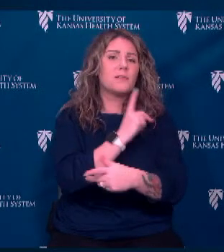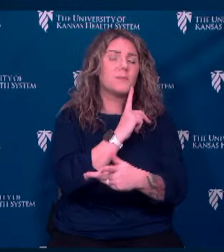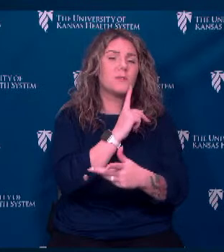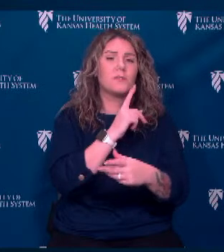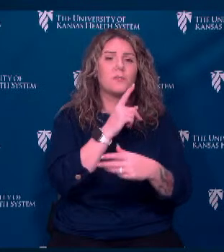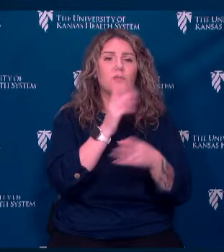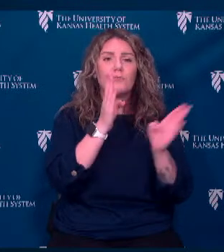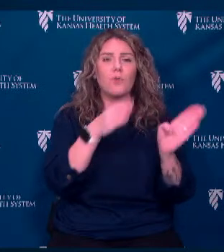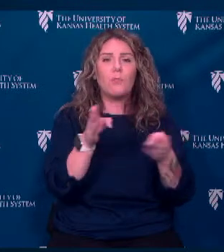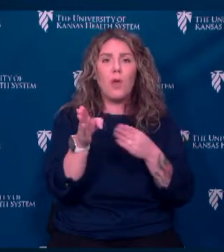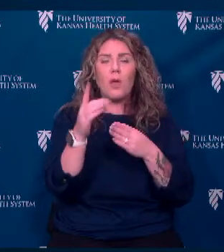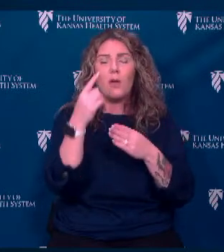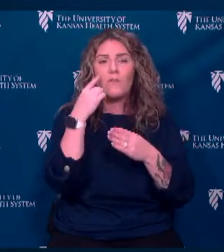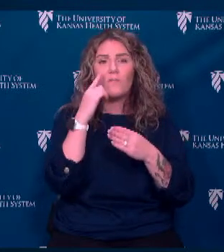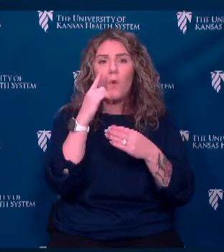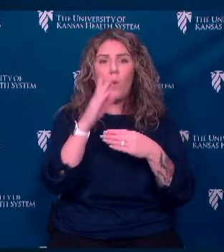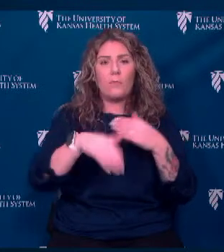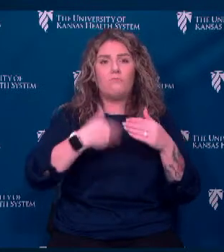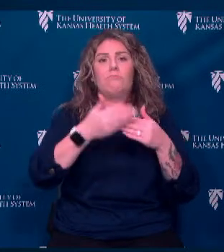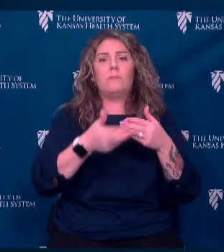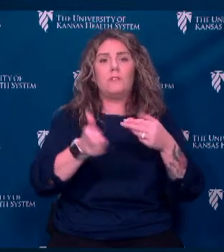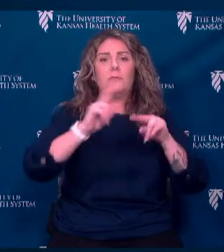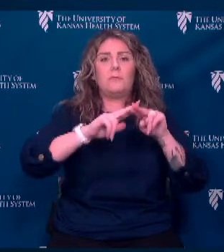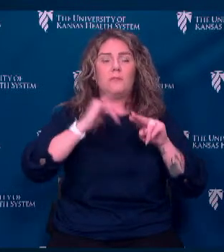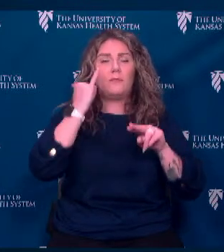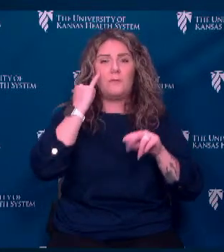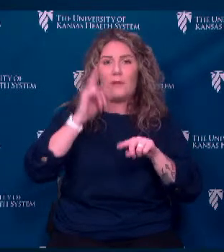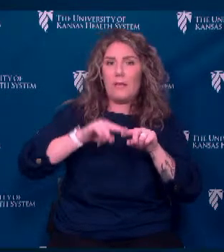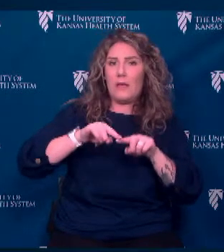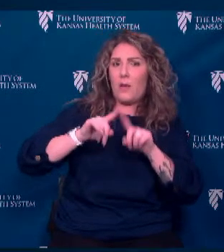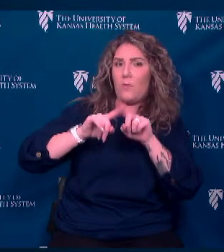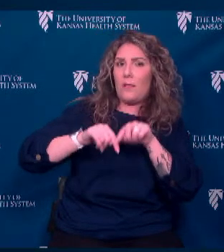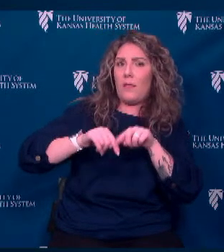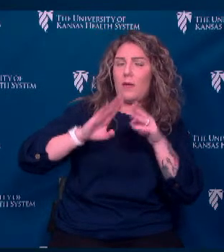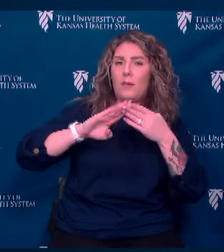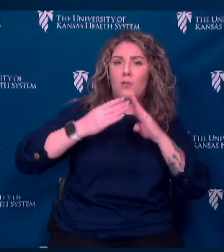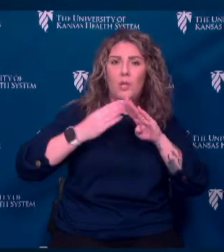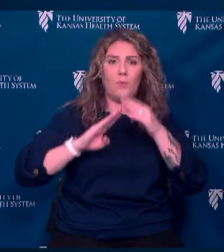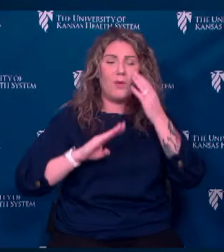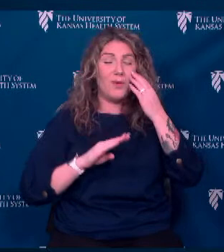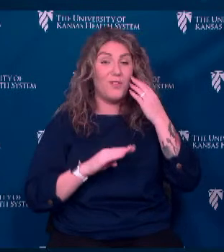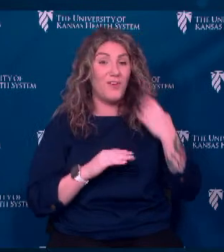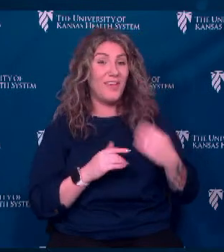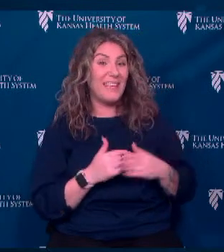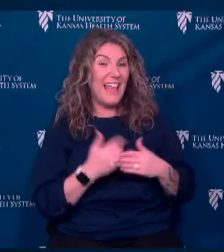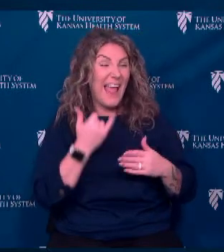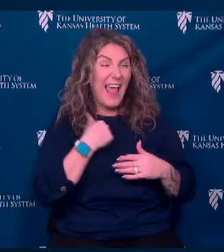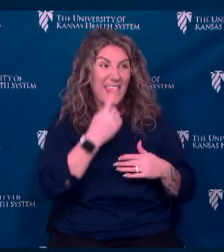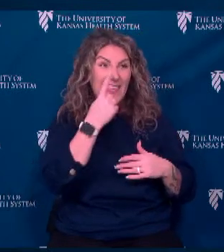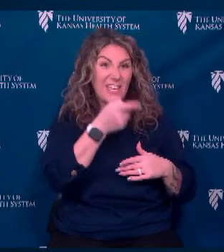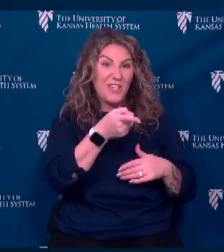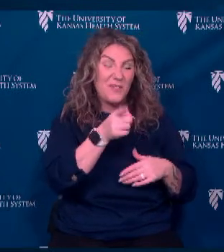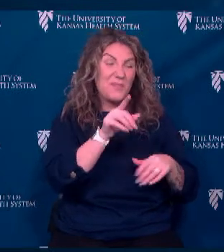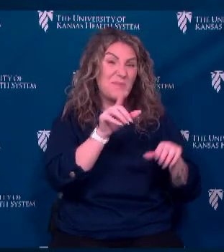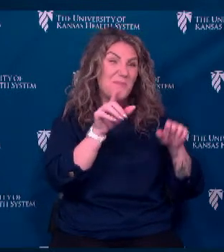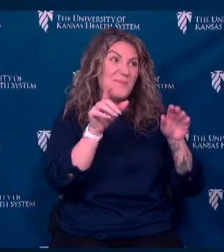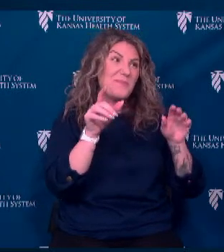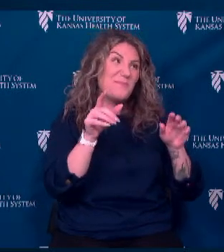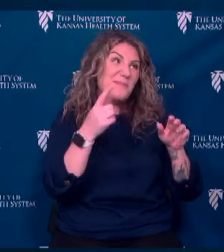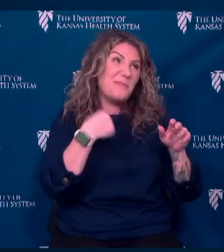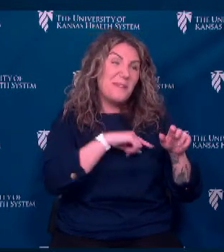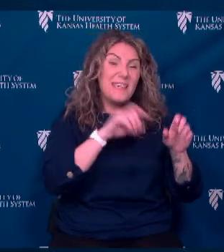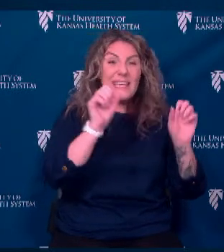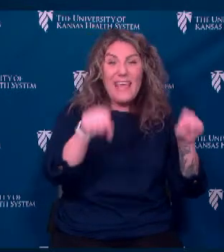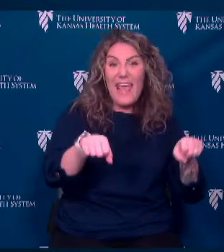prepare for another possible surge if we can't rely on the community. Oh, that's a great Which I think question. you think we can. We can, but. Well, we can.